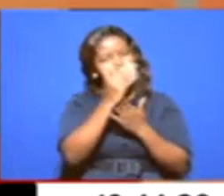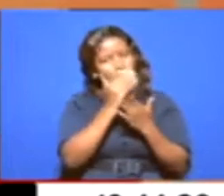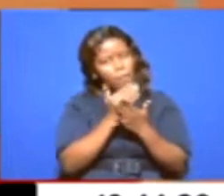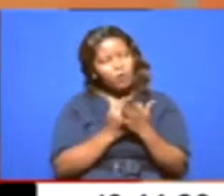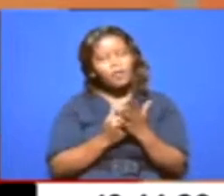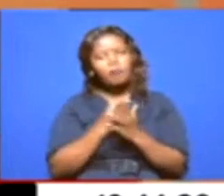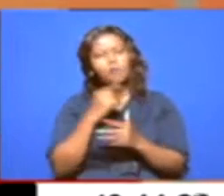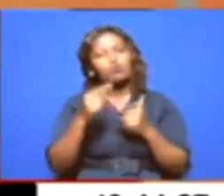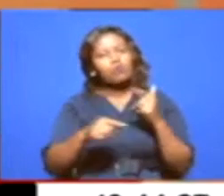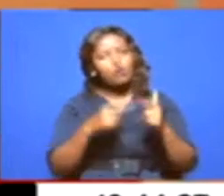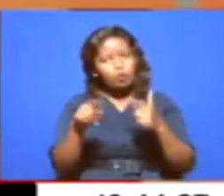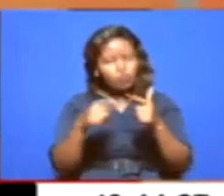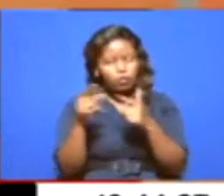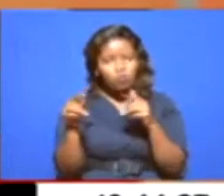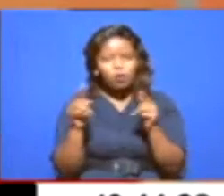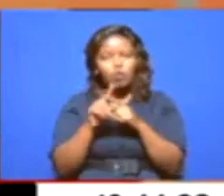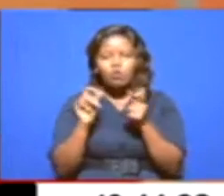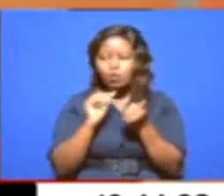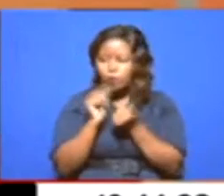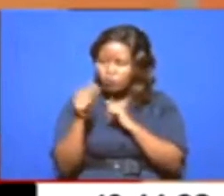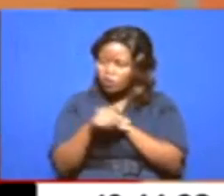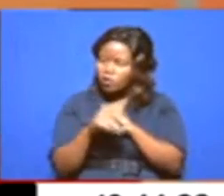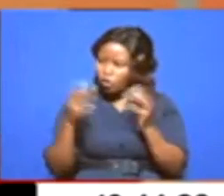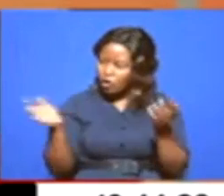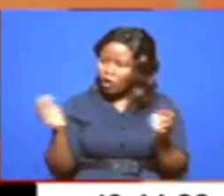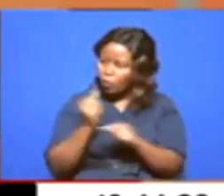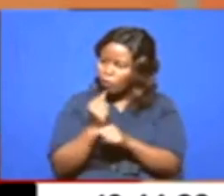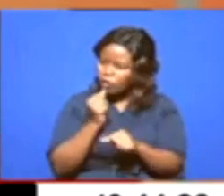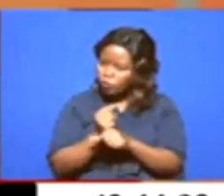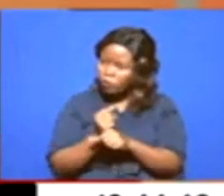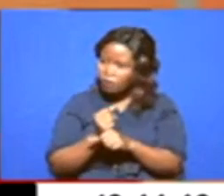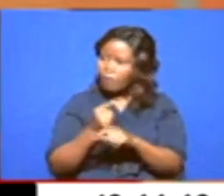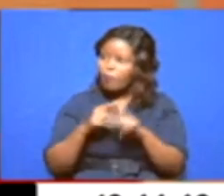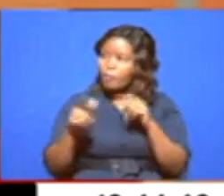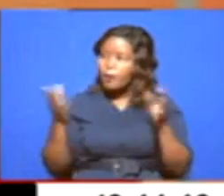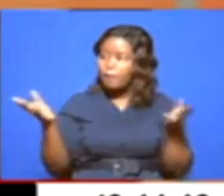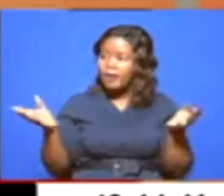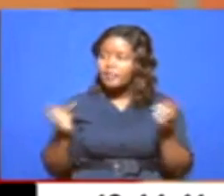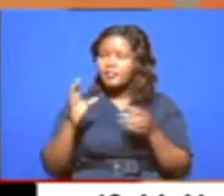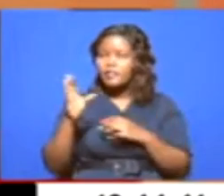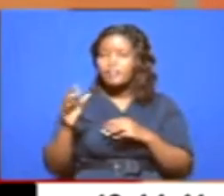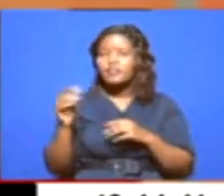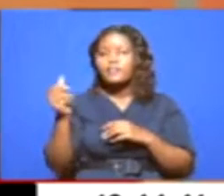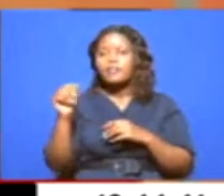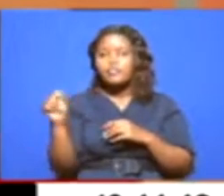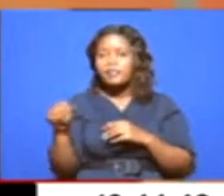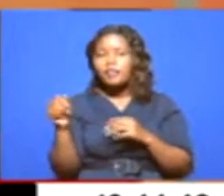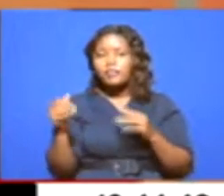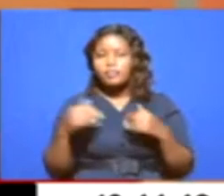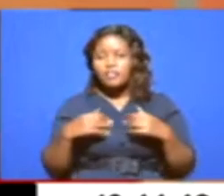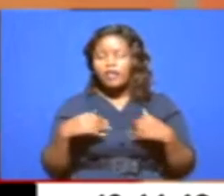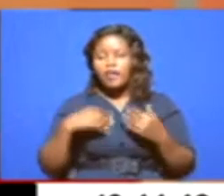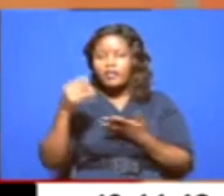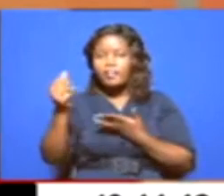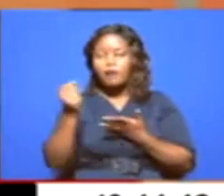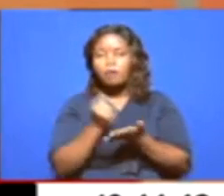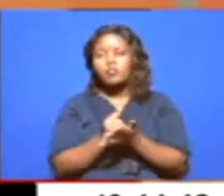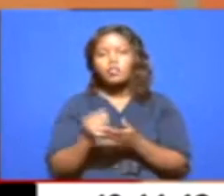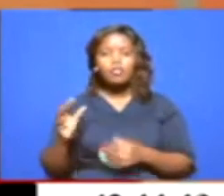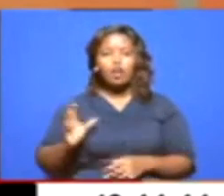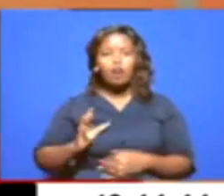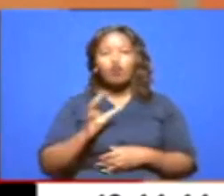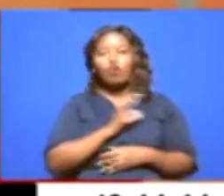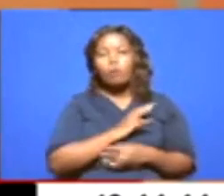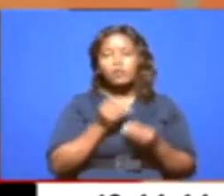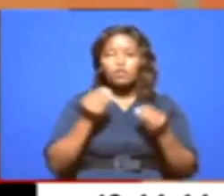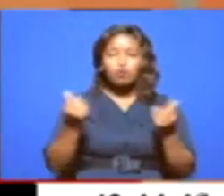how we see athletics and how we do. But first of all, because the CS, our CS had already appointed a committee to look into the same problems, not from